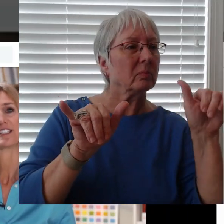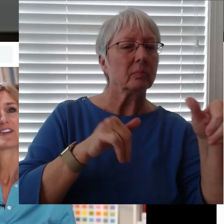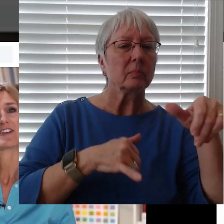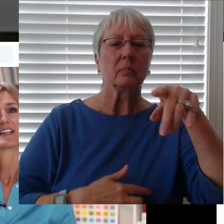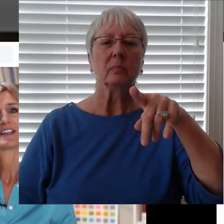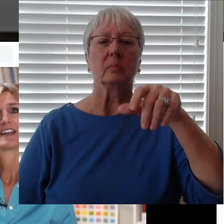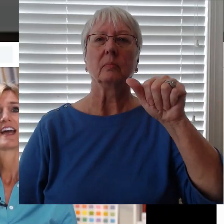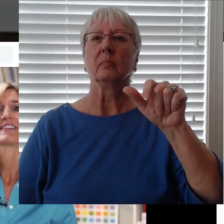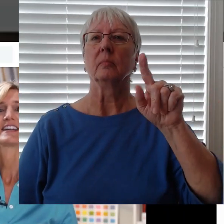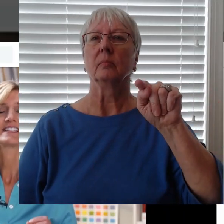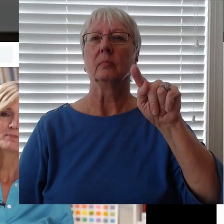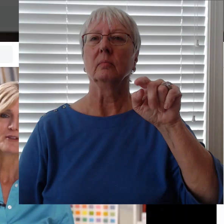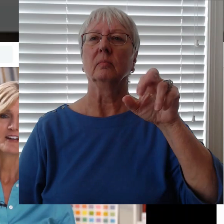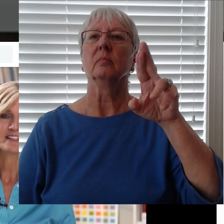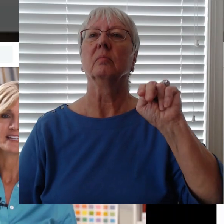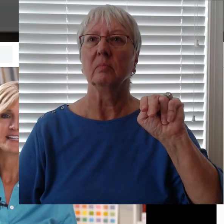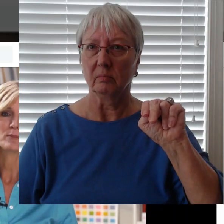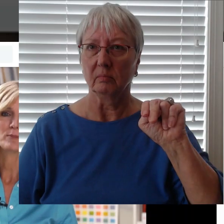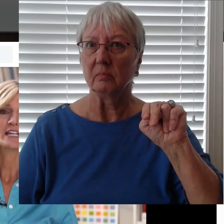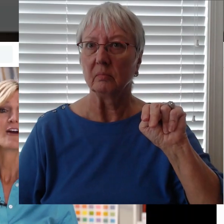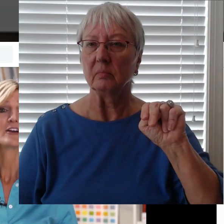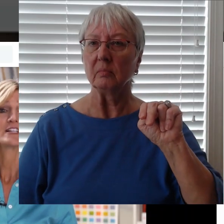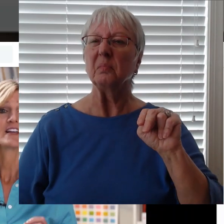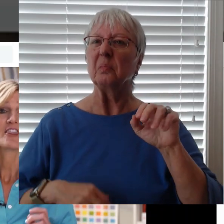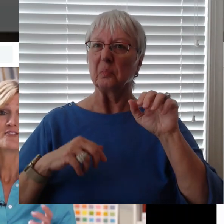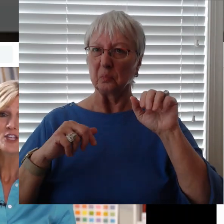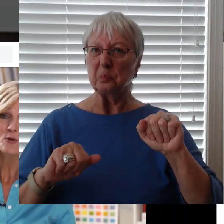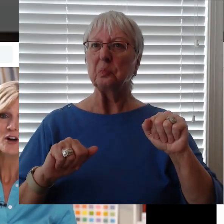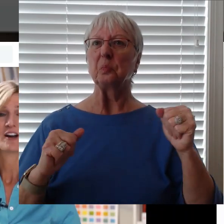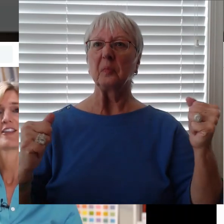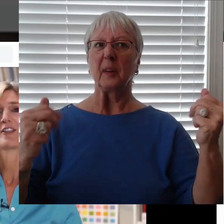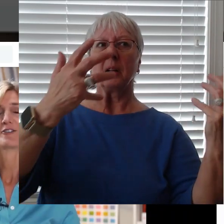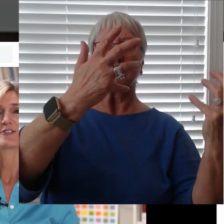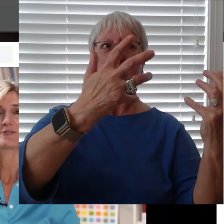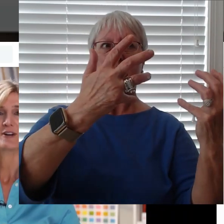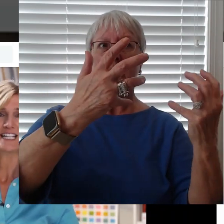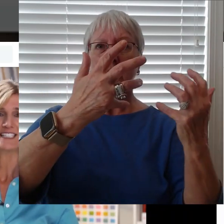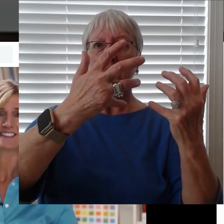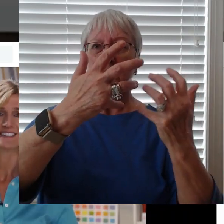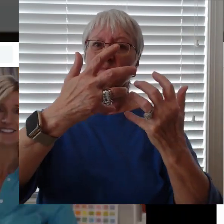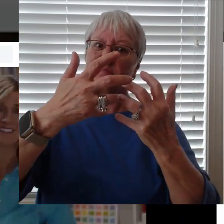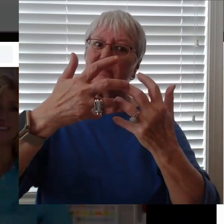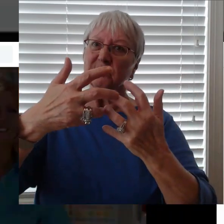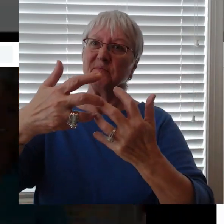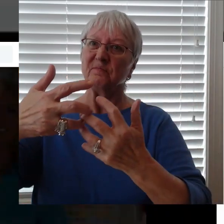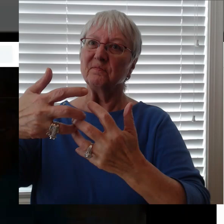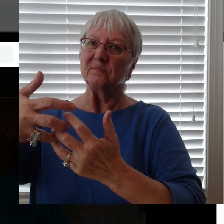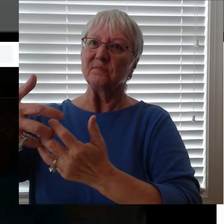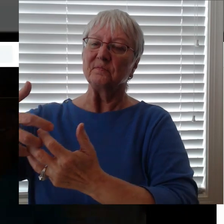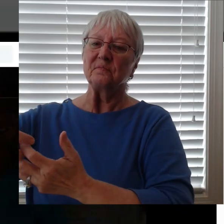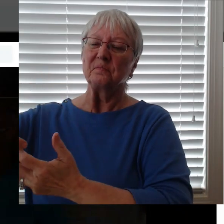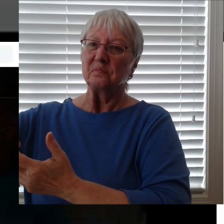image together, and like a zip line, helps carry the viewer along for the ride.